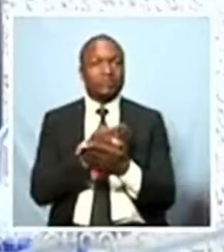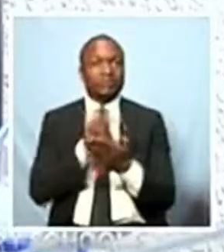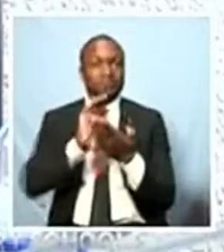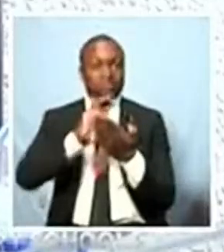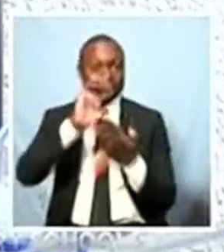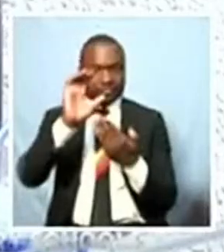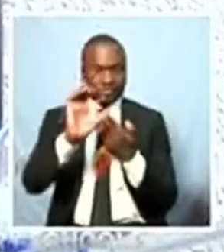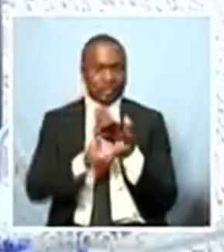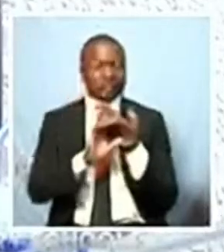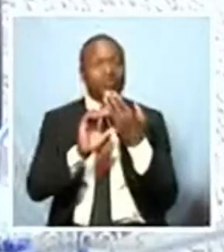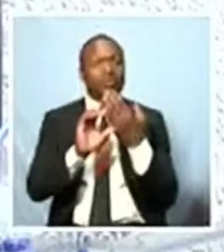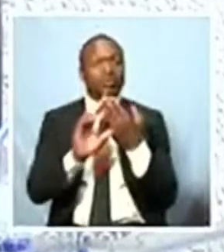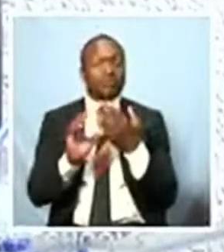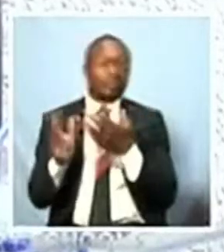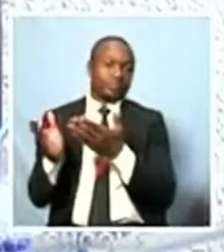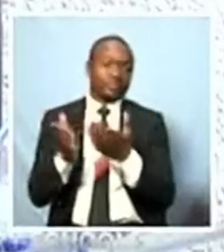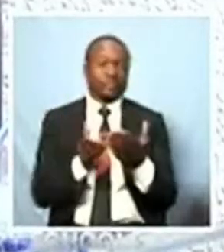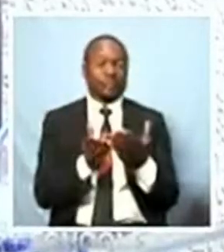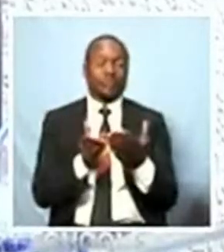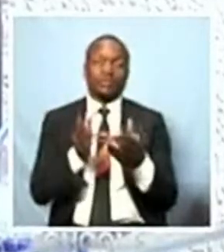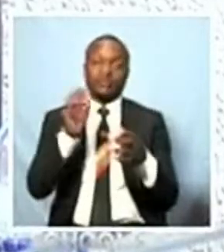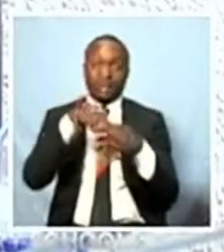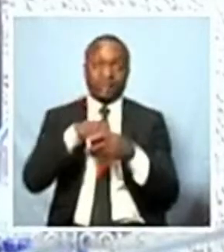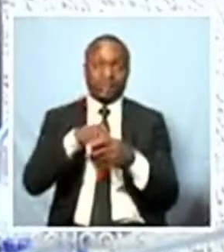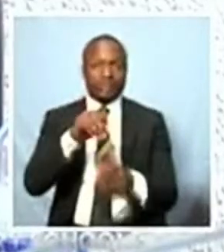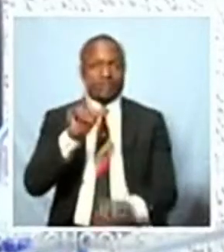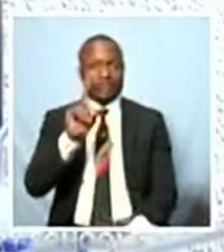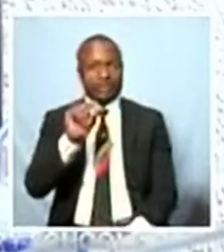curriculum came in 2023,